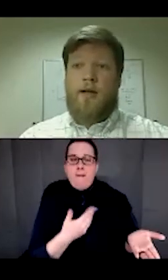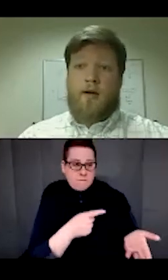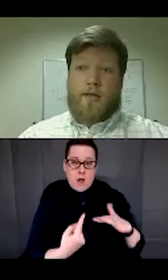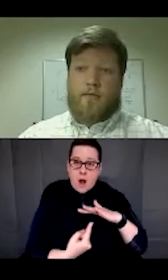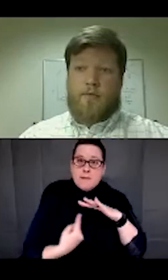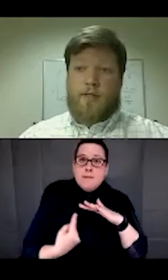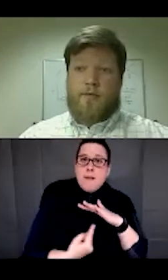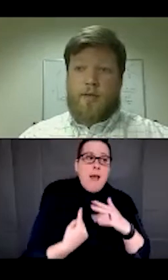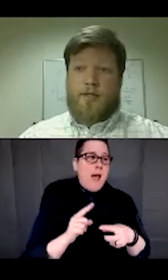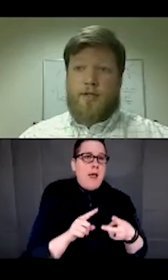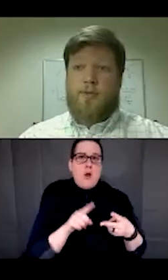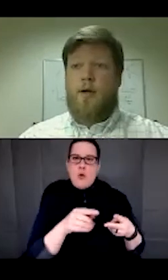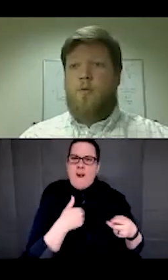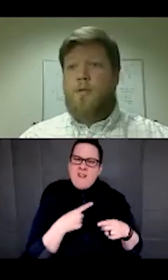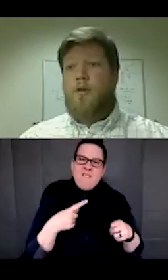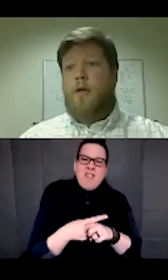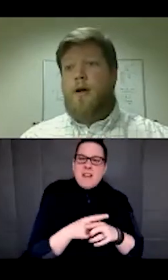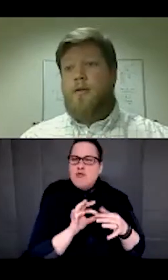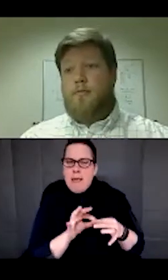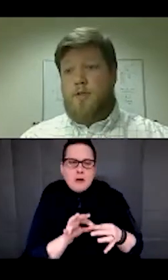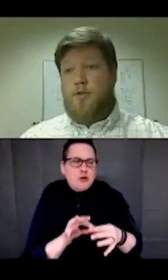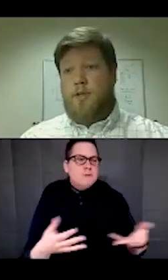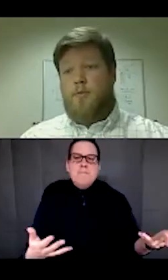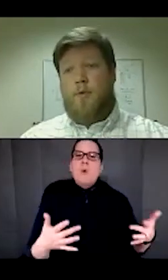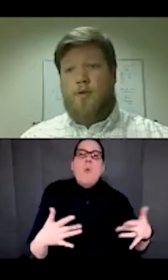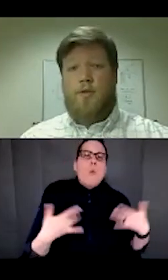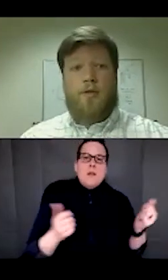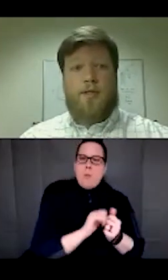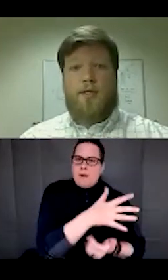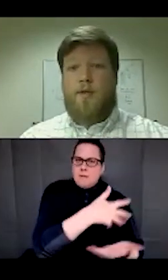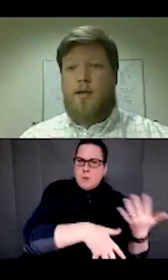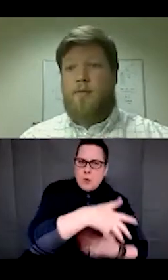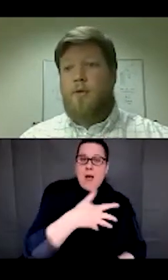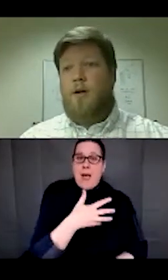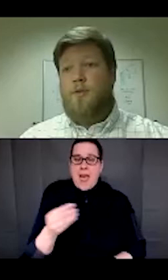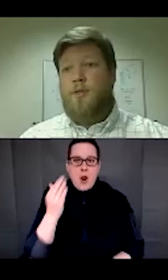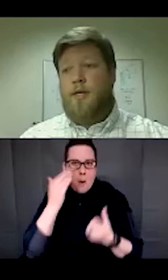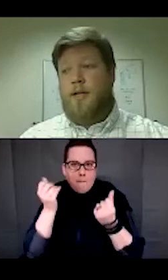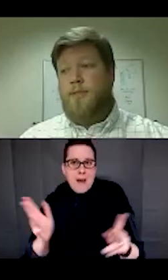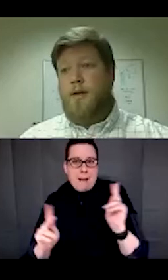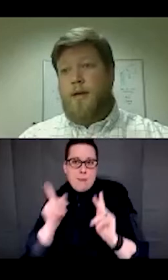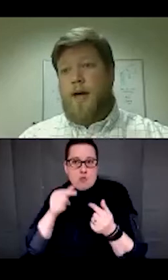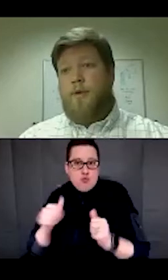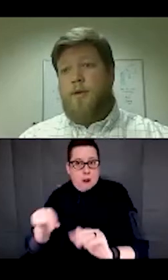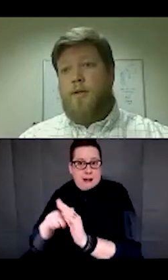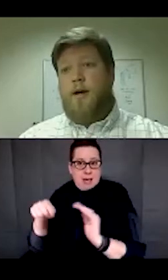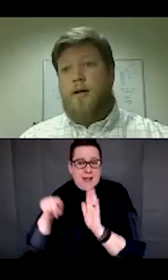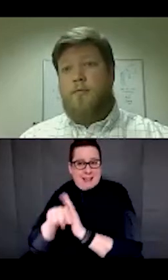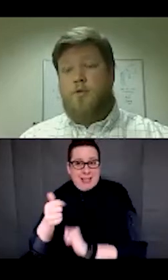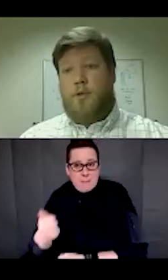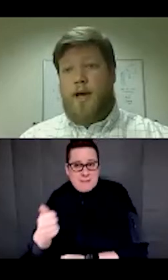isolated? Are they conflicted relationships? What's going on socially? We also know that a significant number of suicide attempts